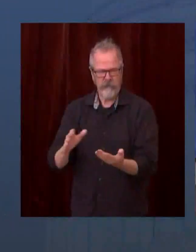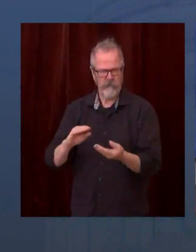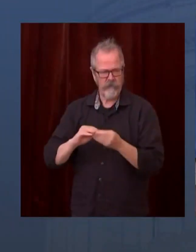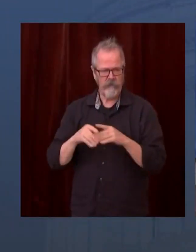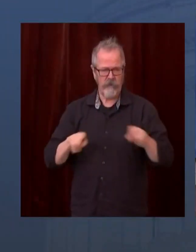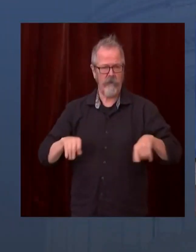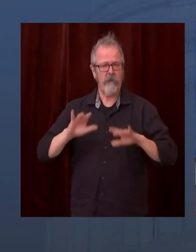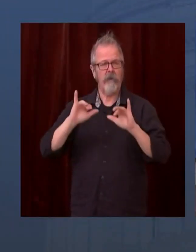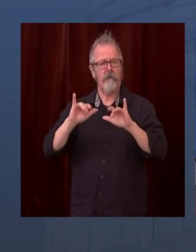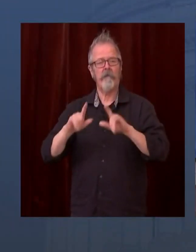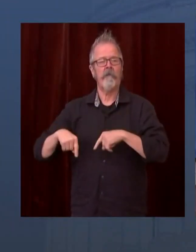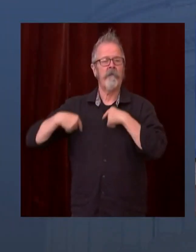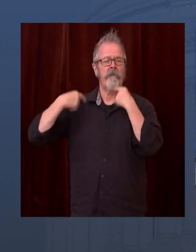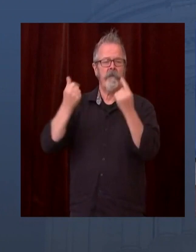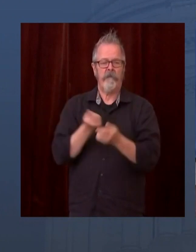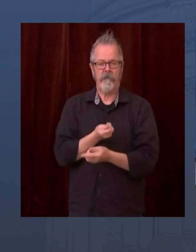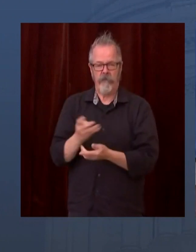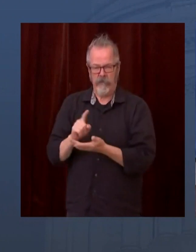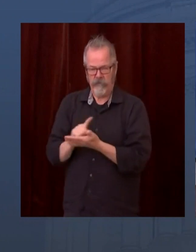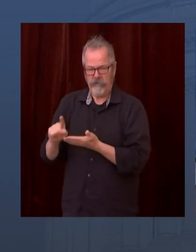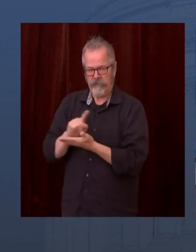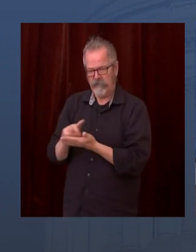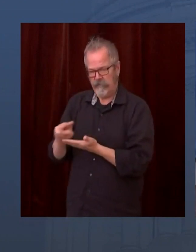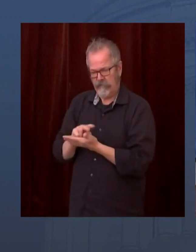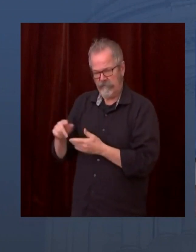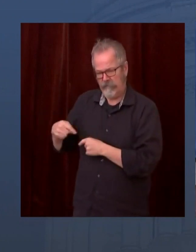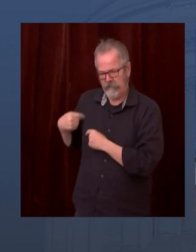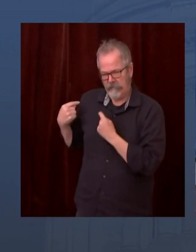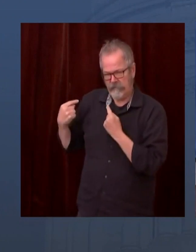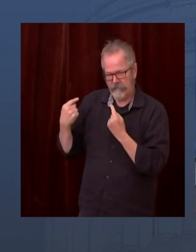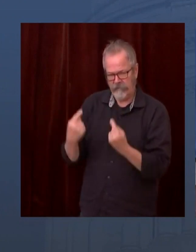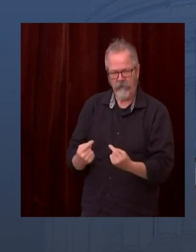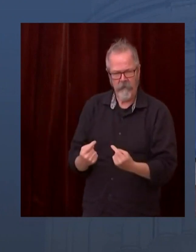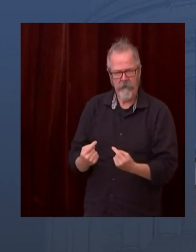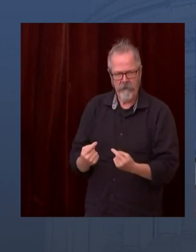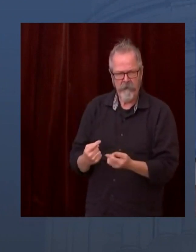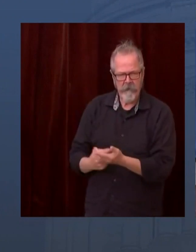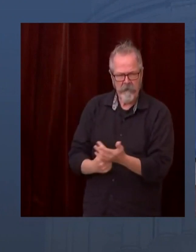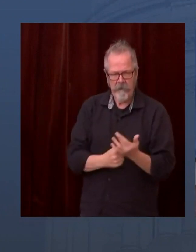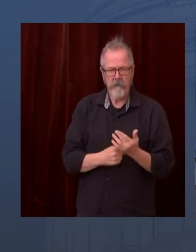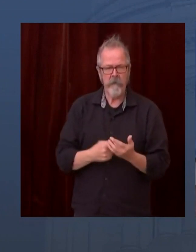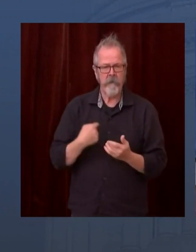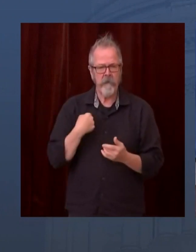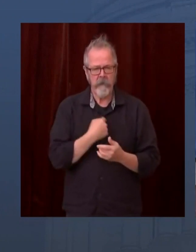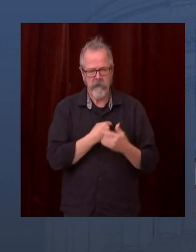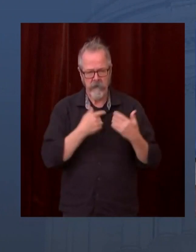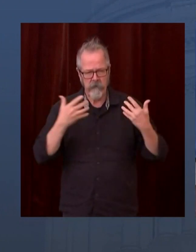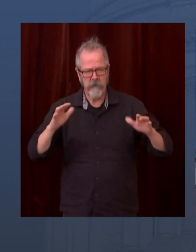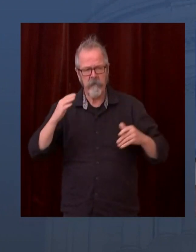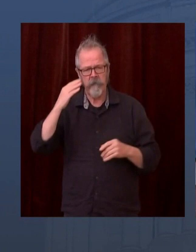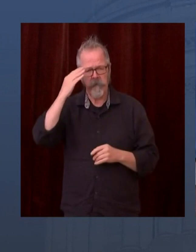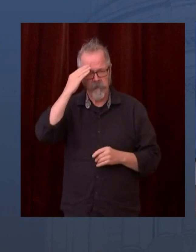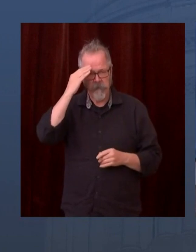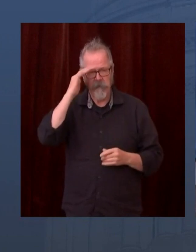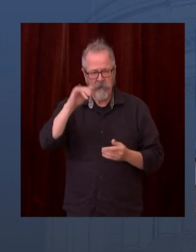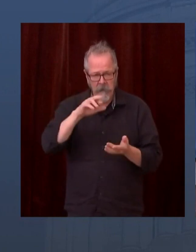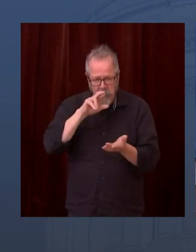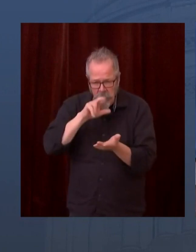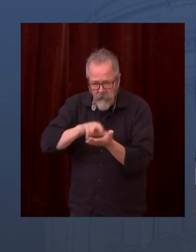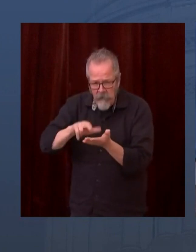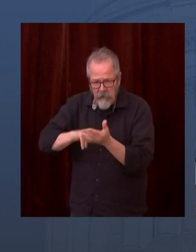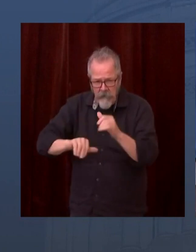We know that because of the new science we have, because of the successful experience we've had in